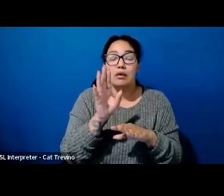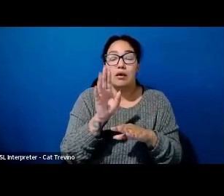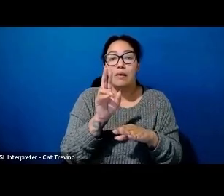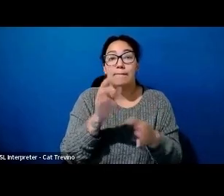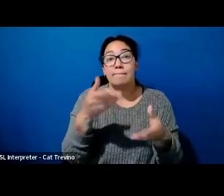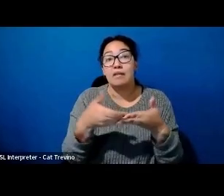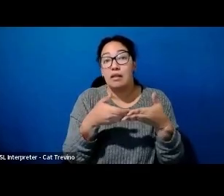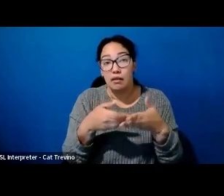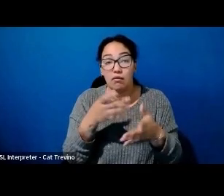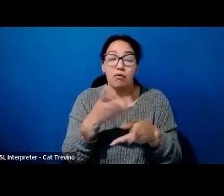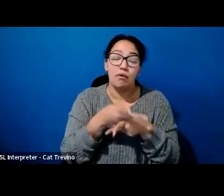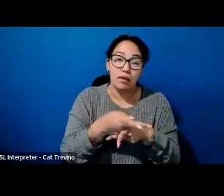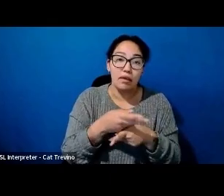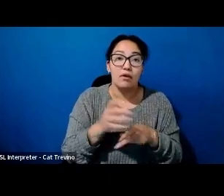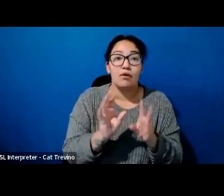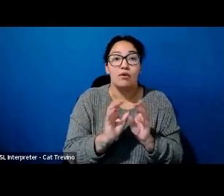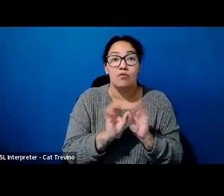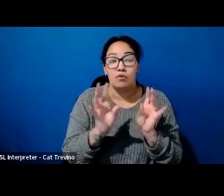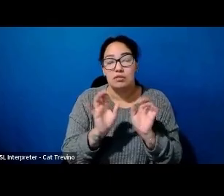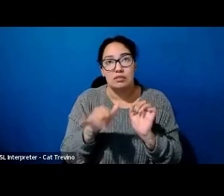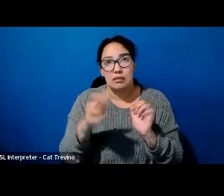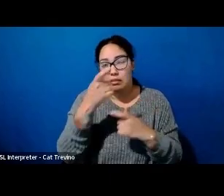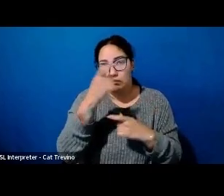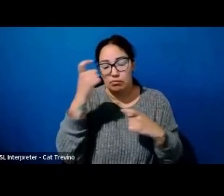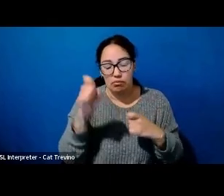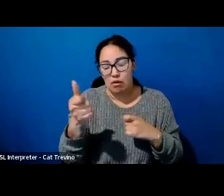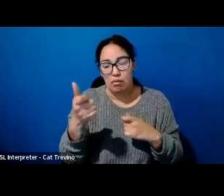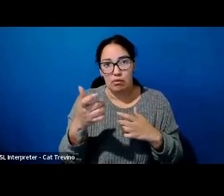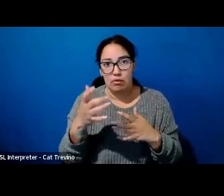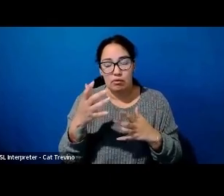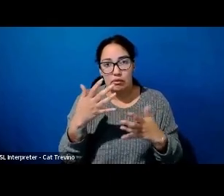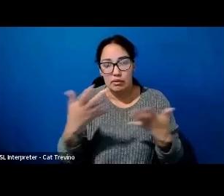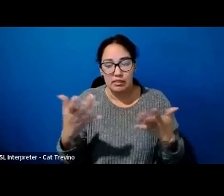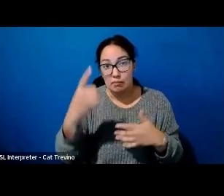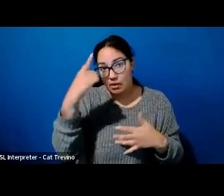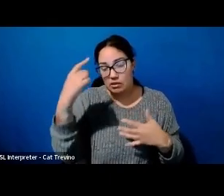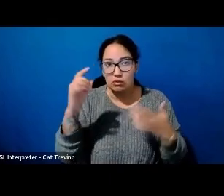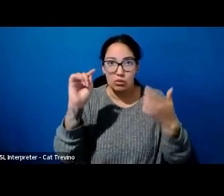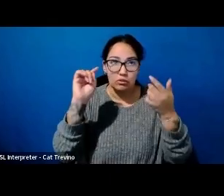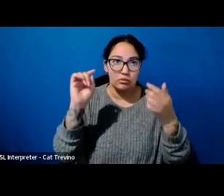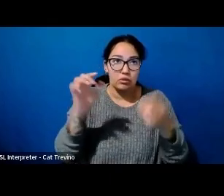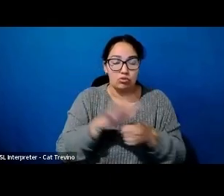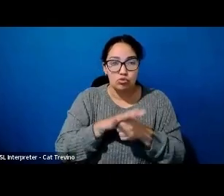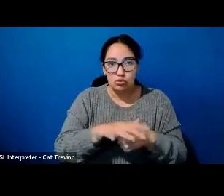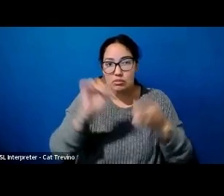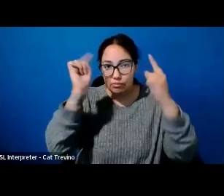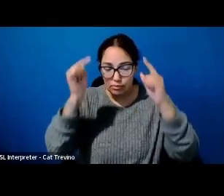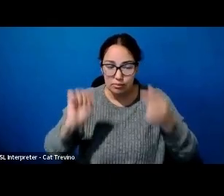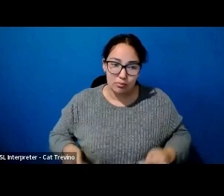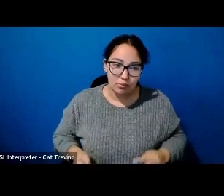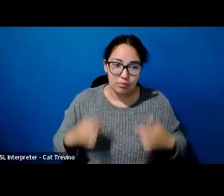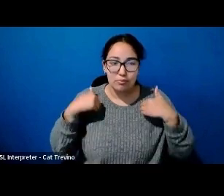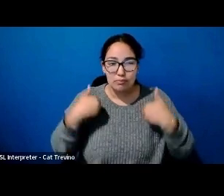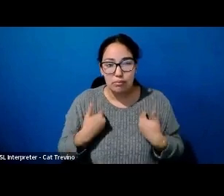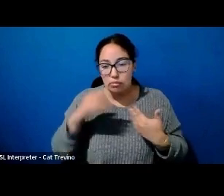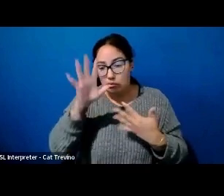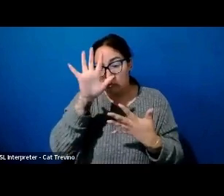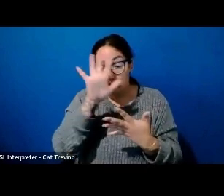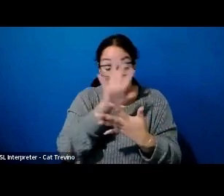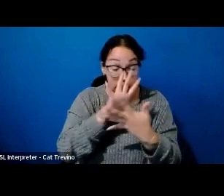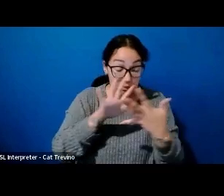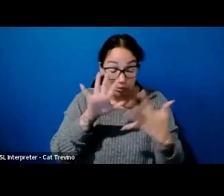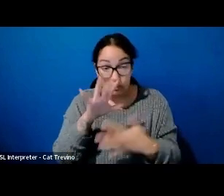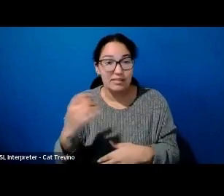conditions, certainly somatizing concerns of mental distress, whether headaches, stomach aches, fatigue, dizziness,